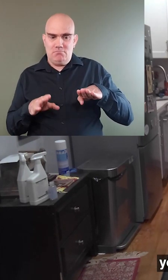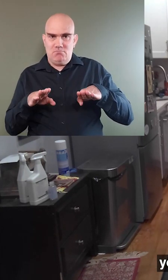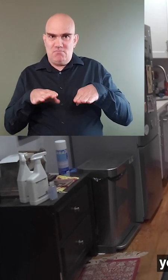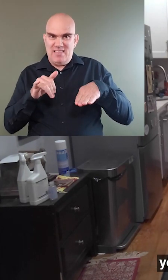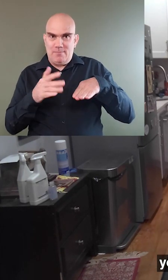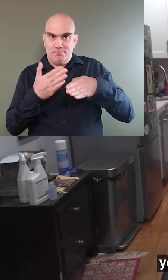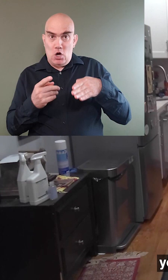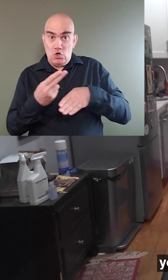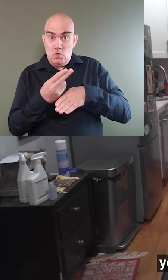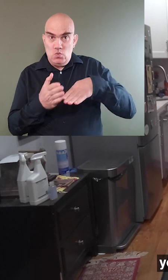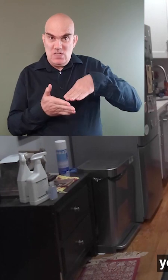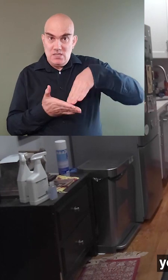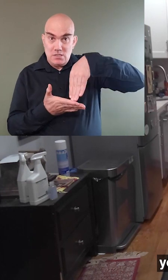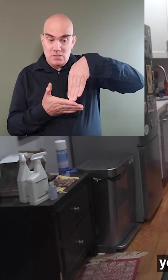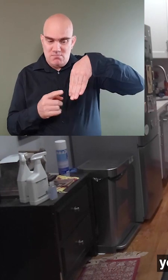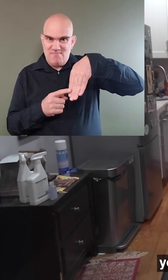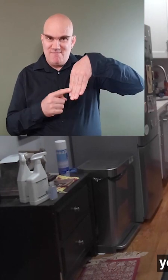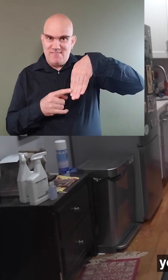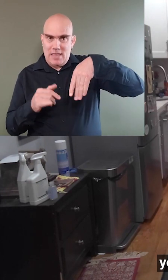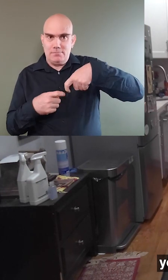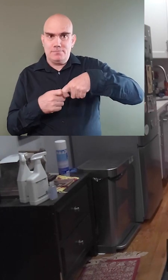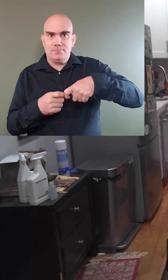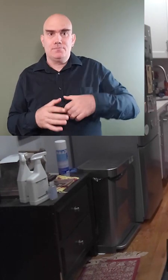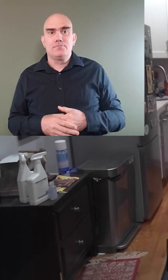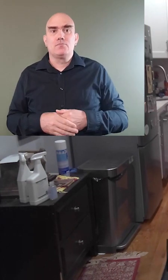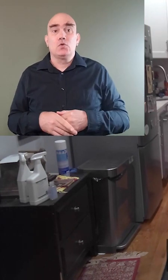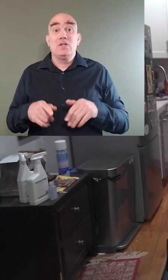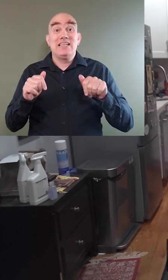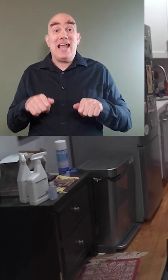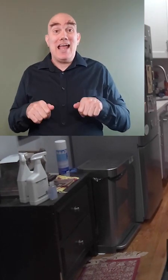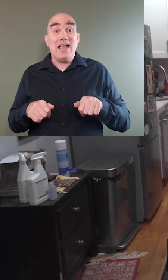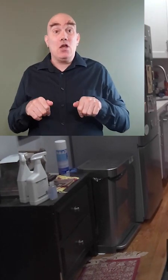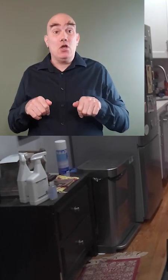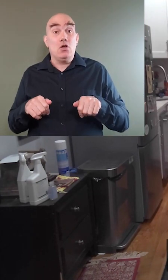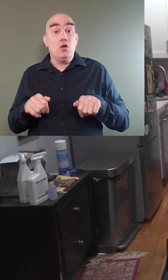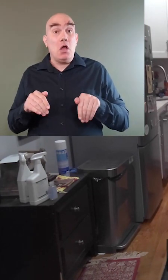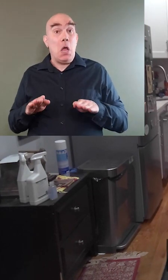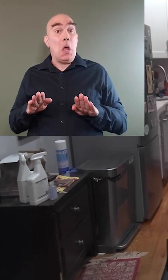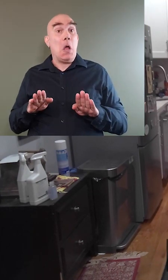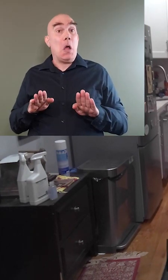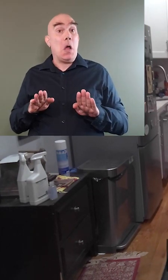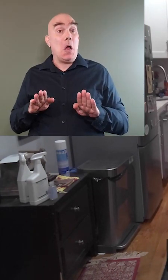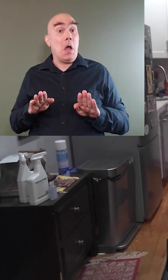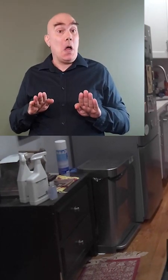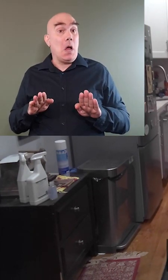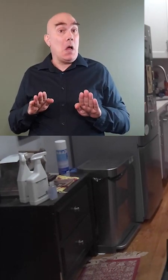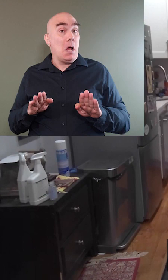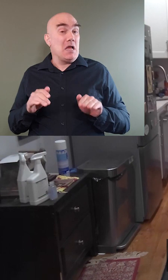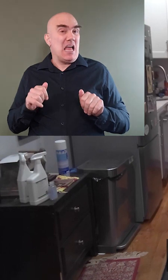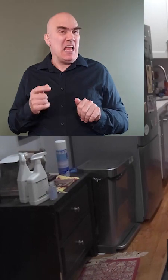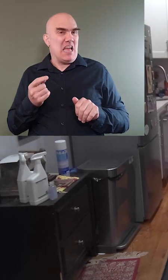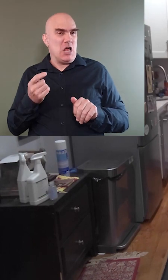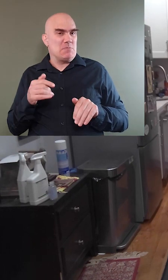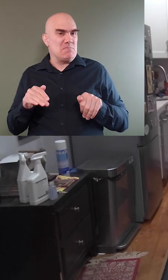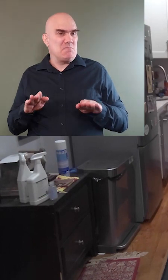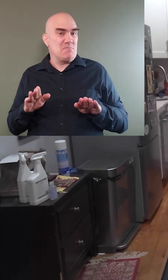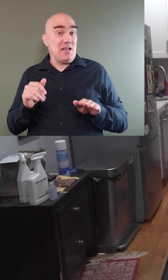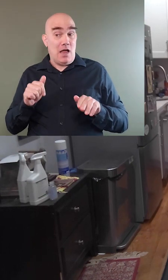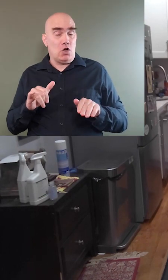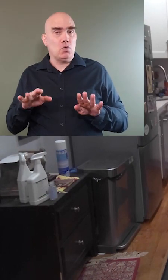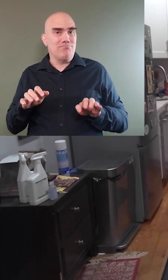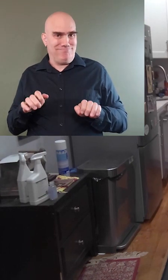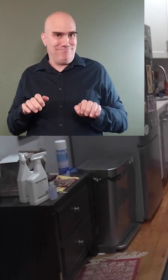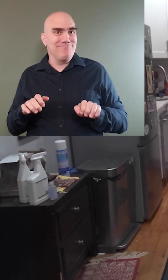toes are hinge joints. You can curl those toes up to a certain amount, and you can